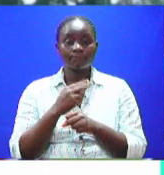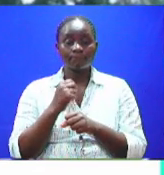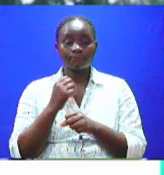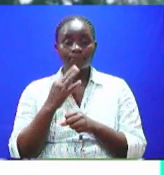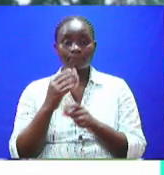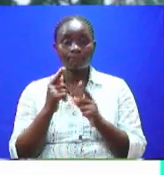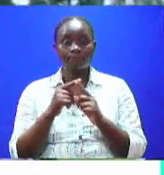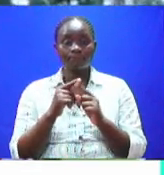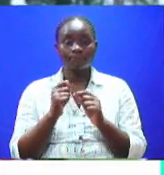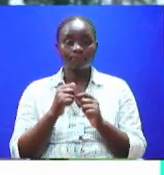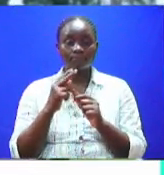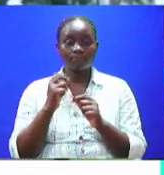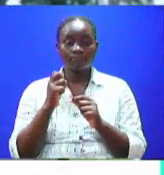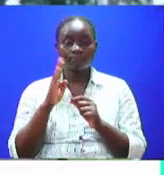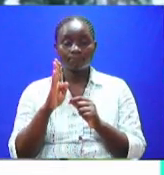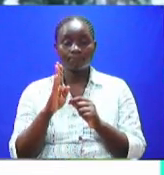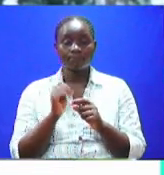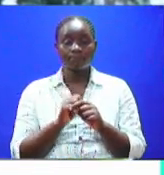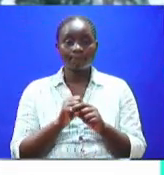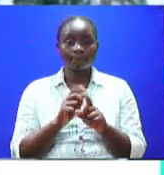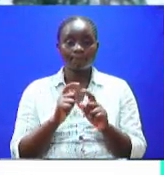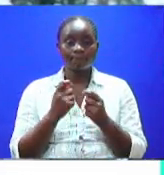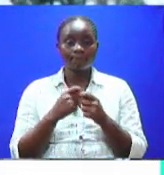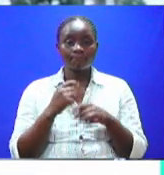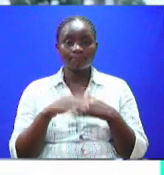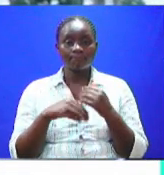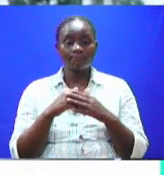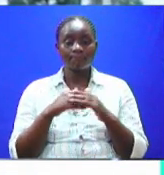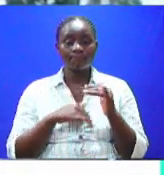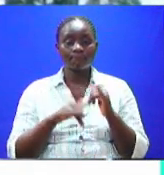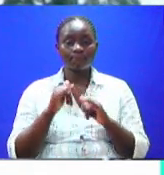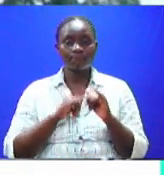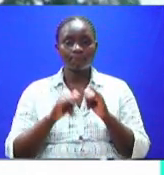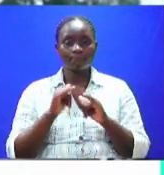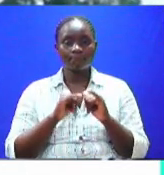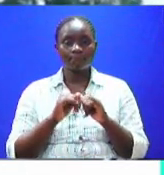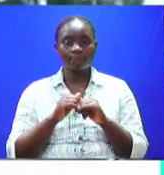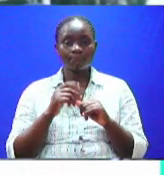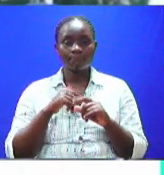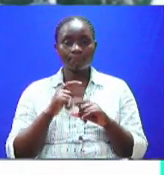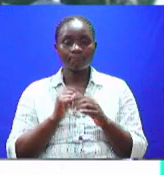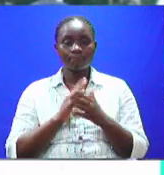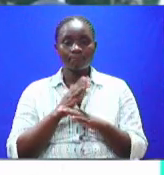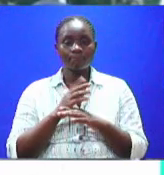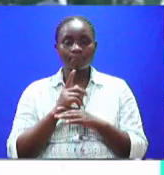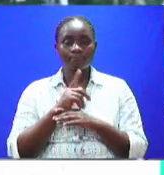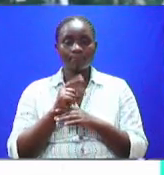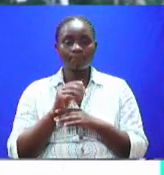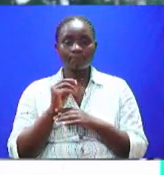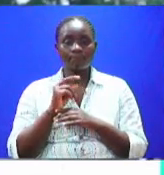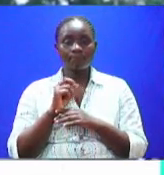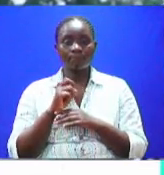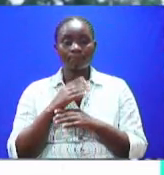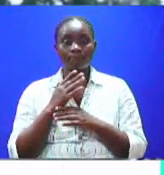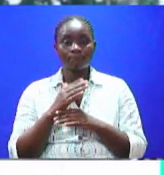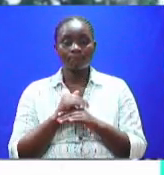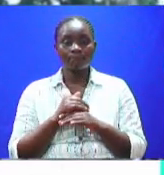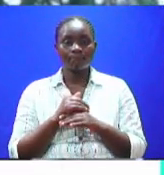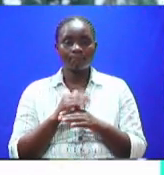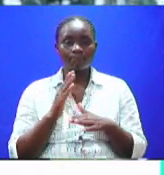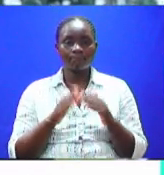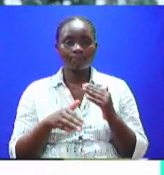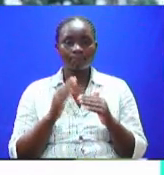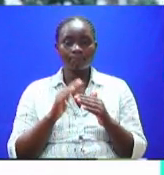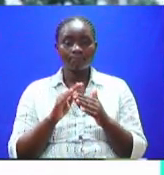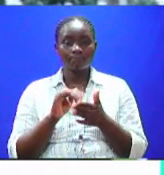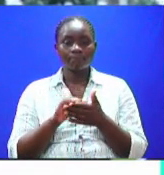Playoffs as each team kilicho nsikia participate as a county league ito from across the zones kia chaka kwa kole playoff yomo helio so that tonyo